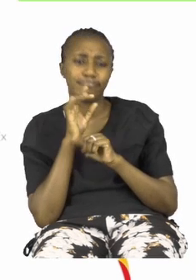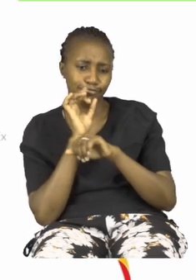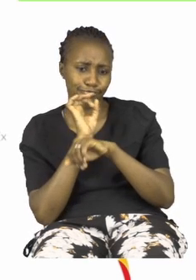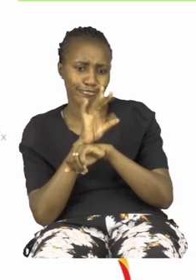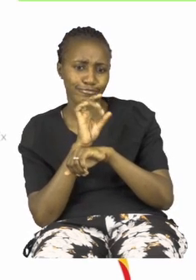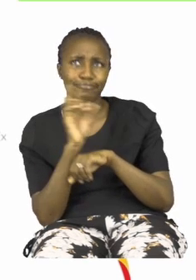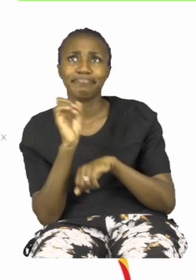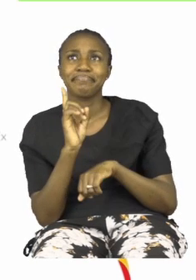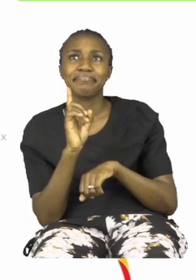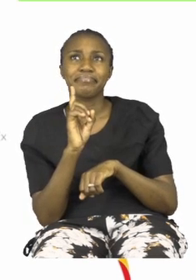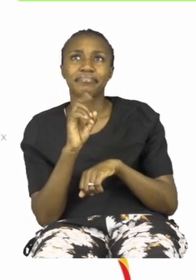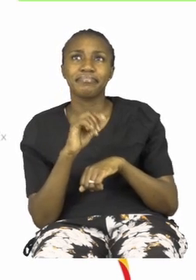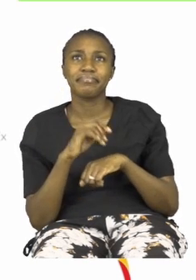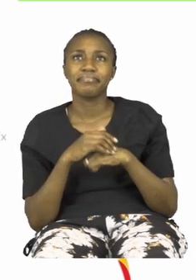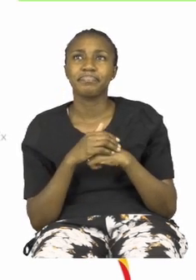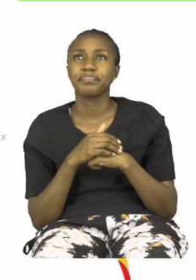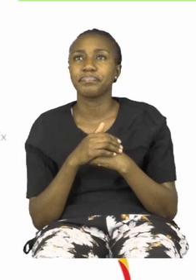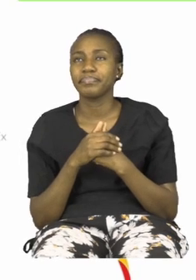be?